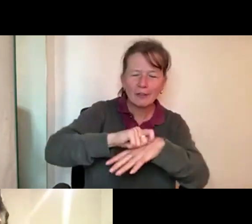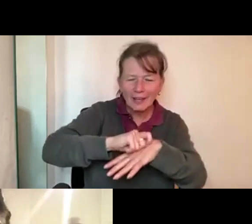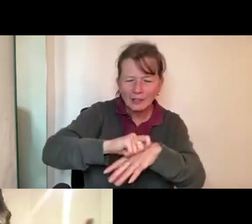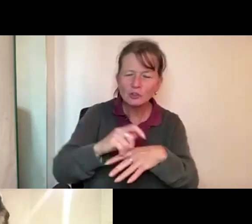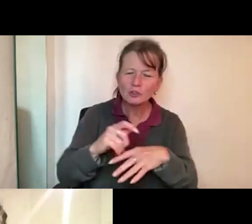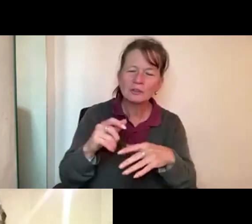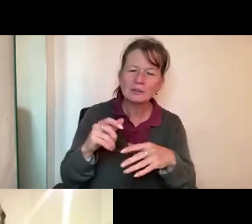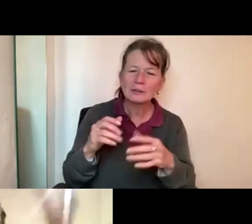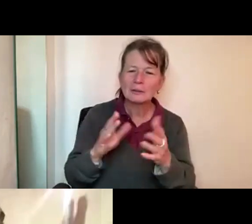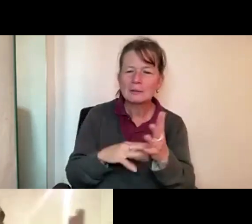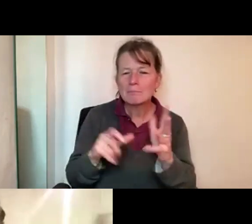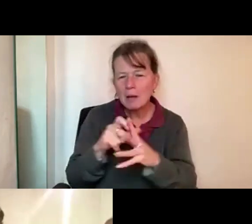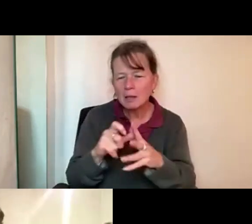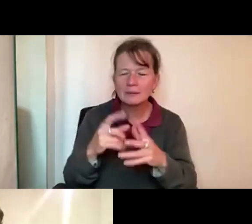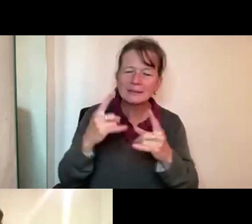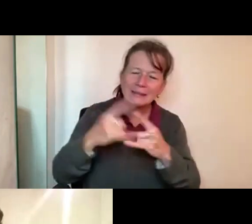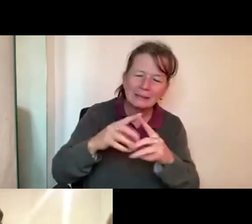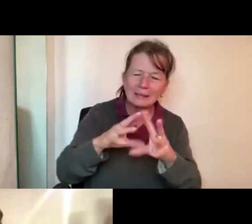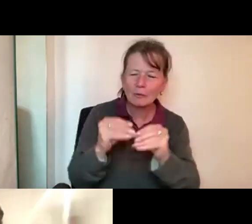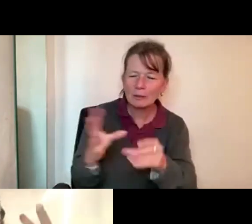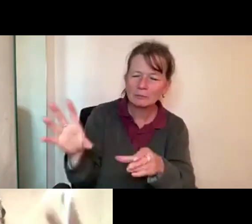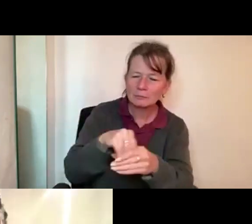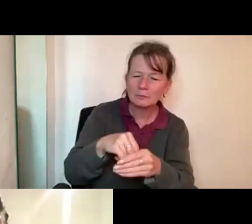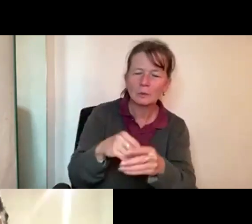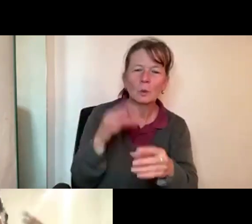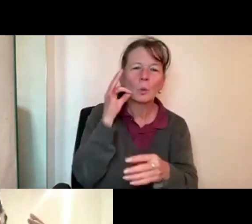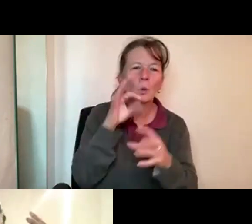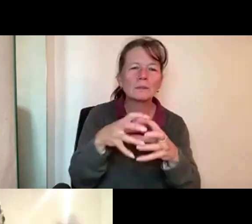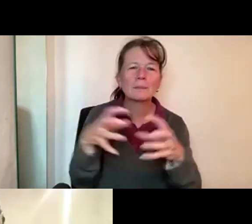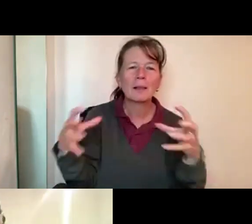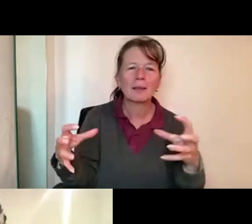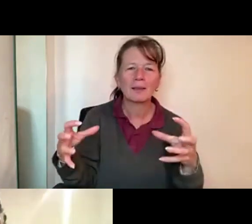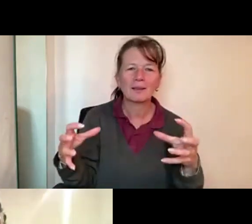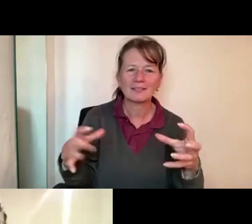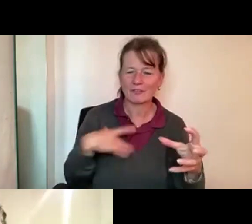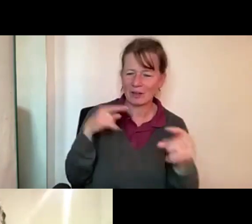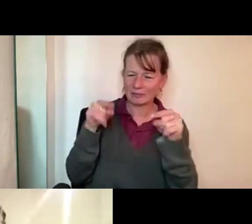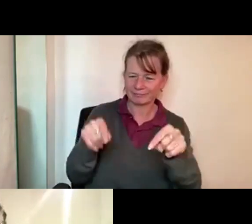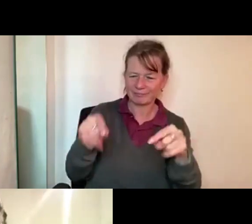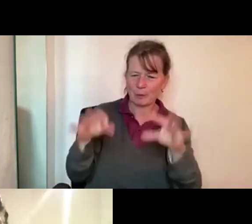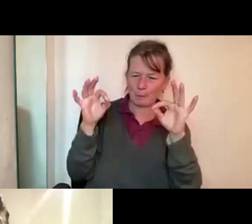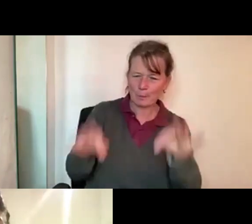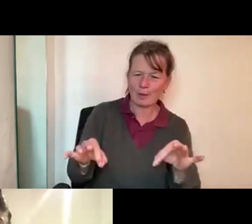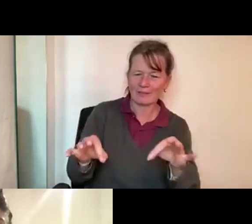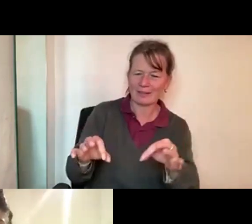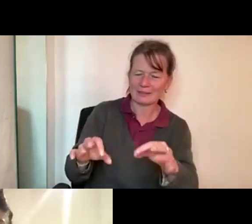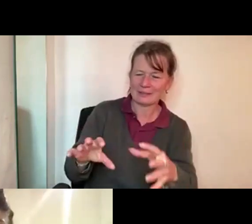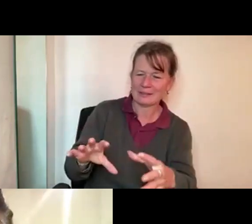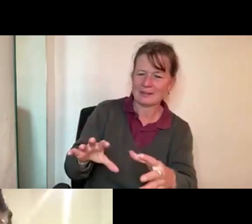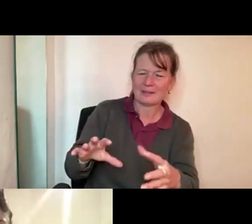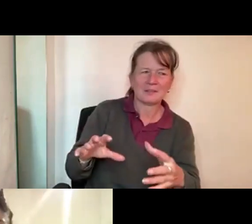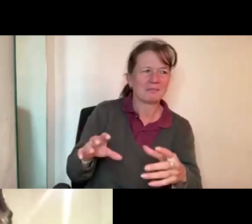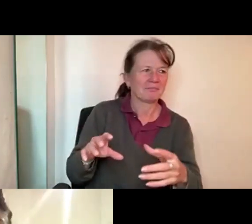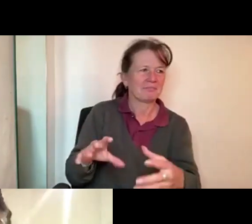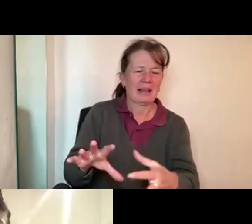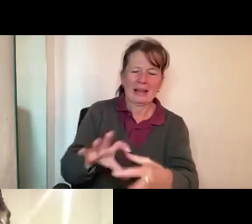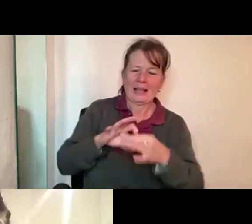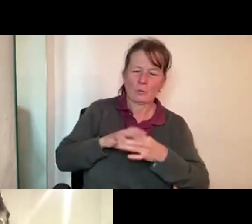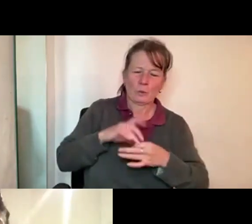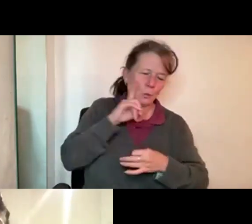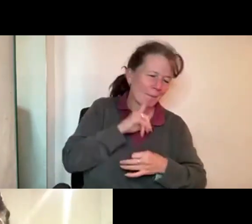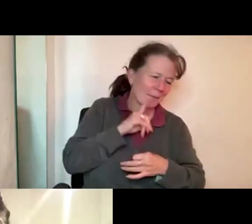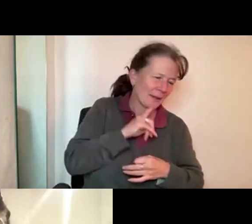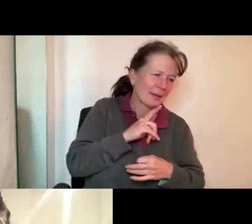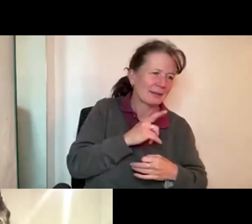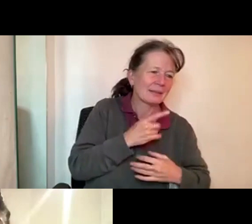slash sex. So all of it about the watermelon felt exactly about the desire of man, but at